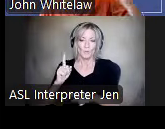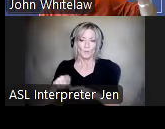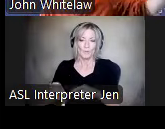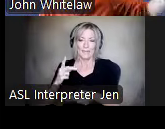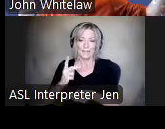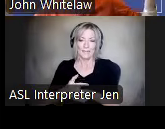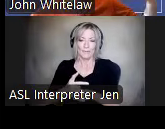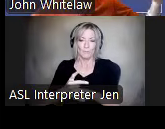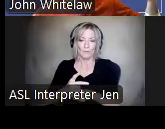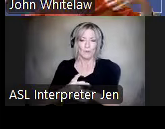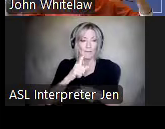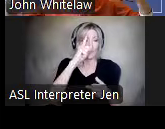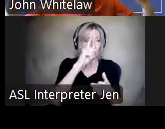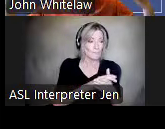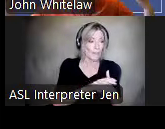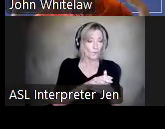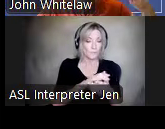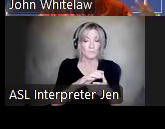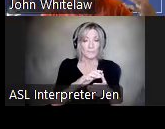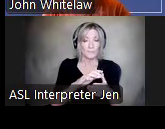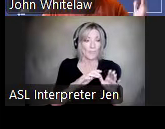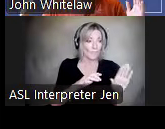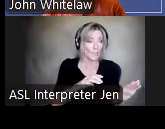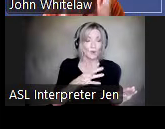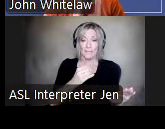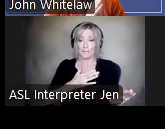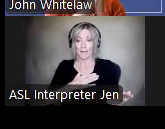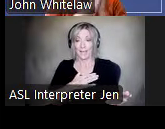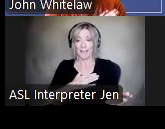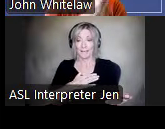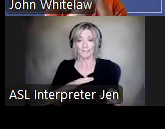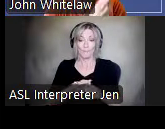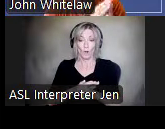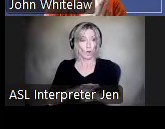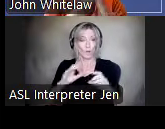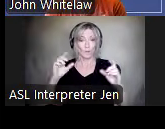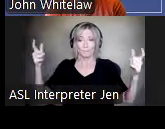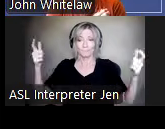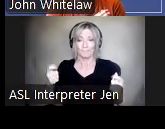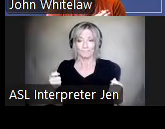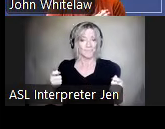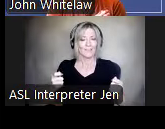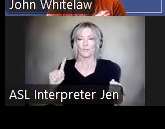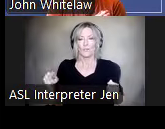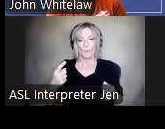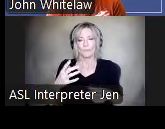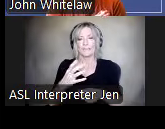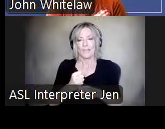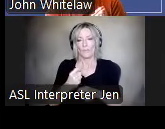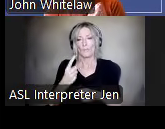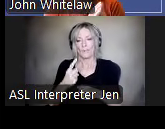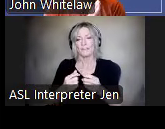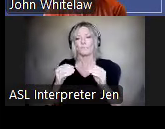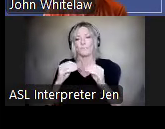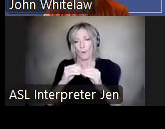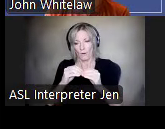don't get to keep spouses and widows. You don't get to keep, your own and widows. Again, you only get the higher benefit. So